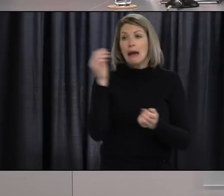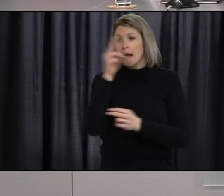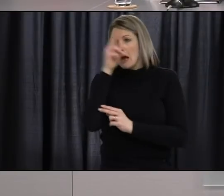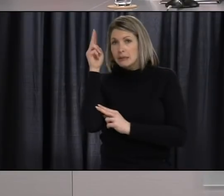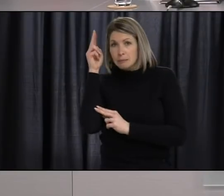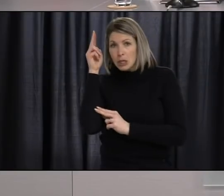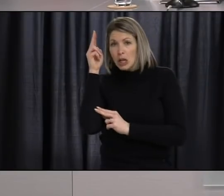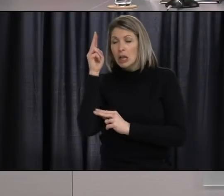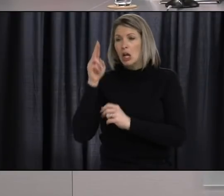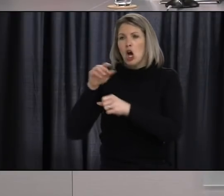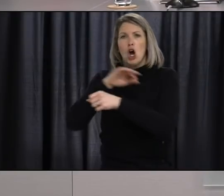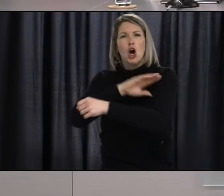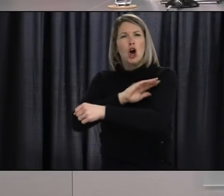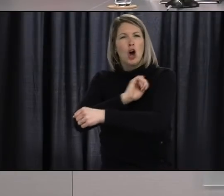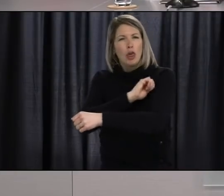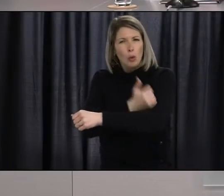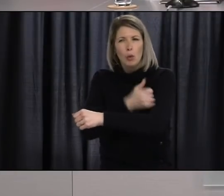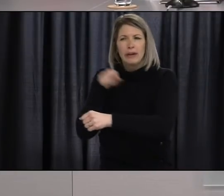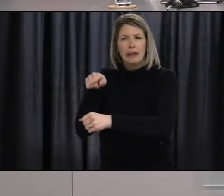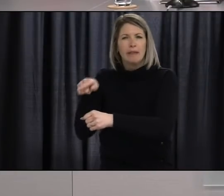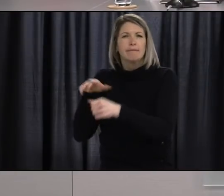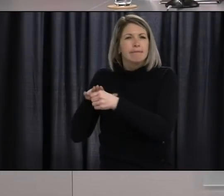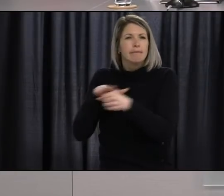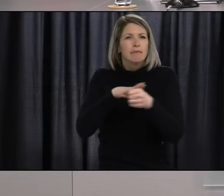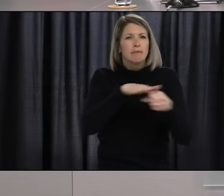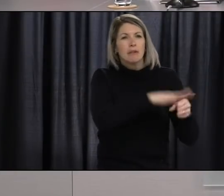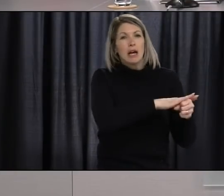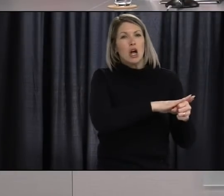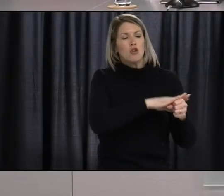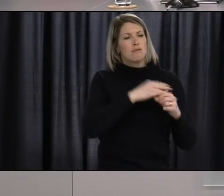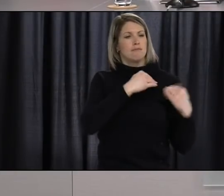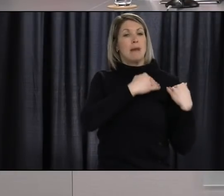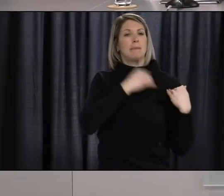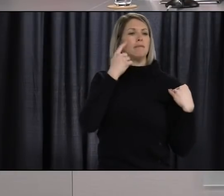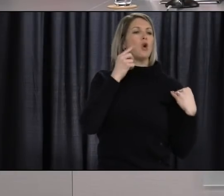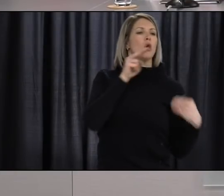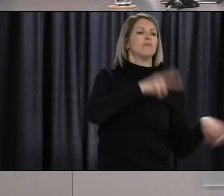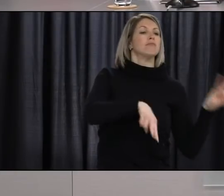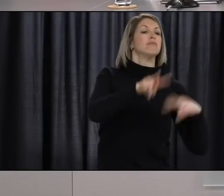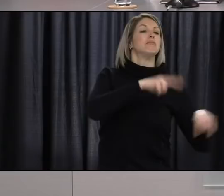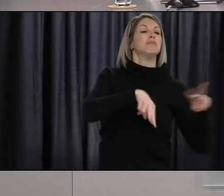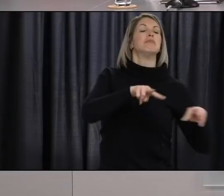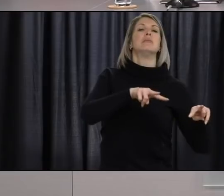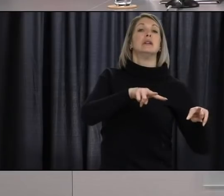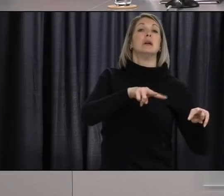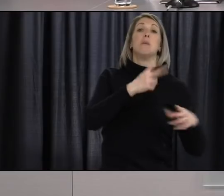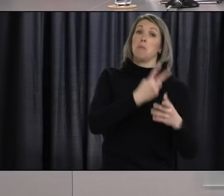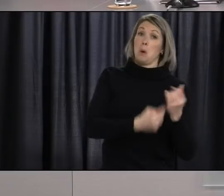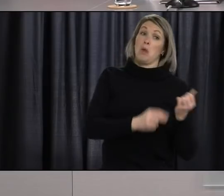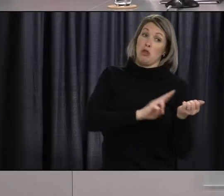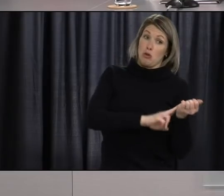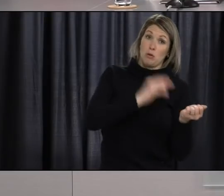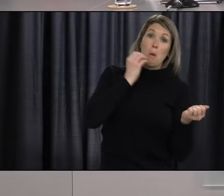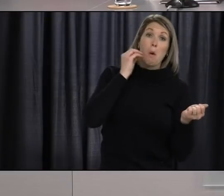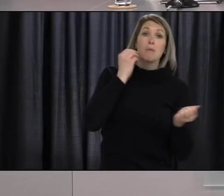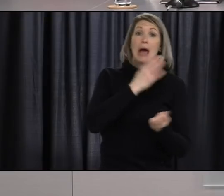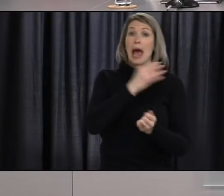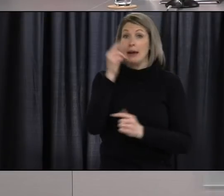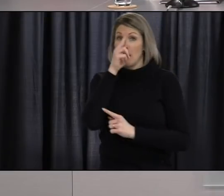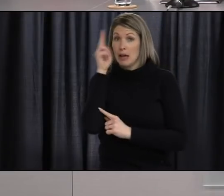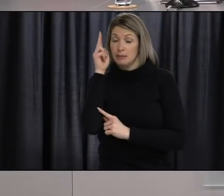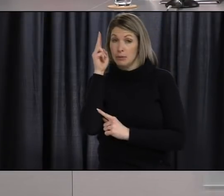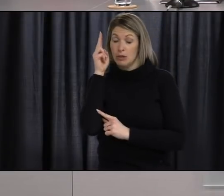we refer to as long-term care facilities. They're an integral part of the hospital. They're accredited by